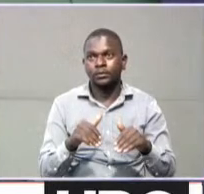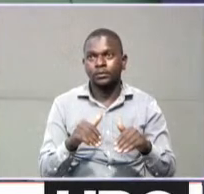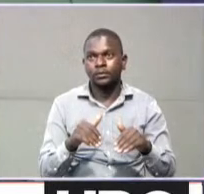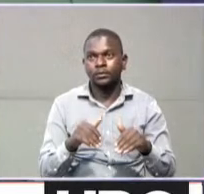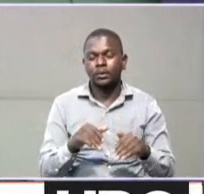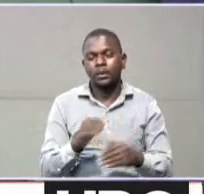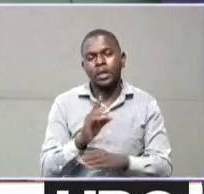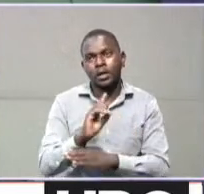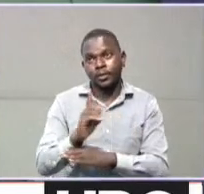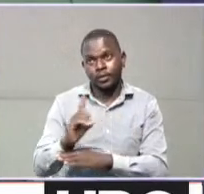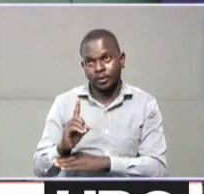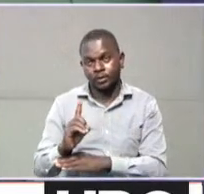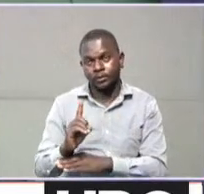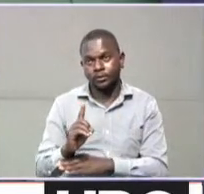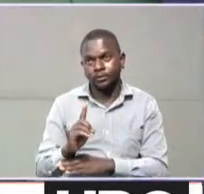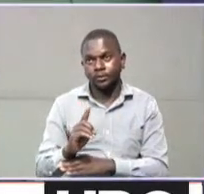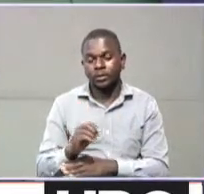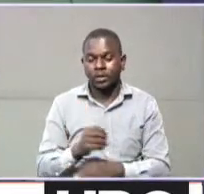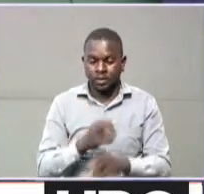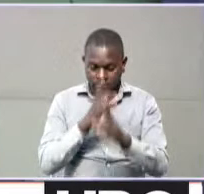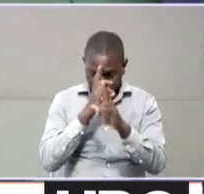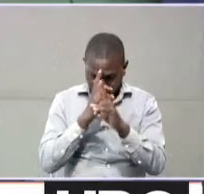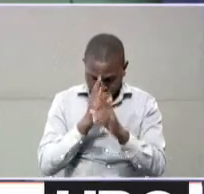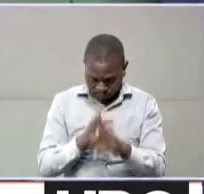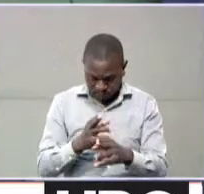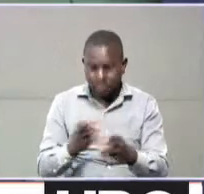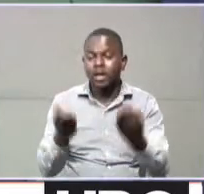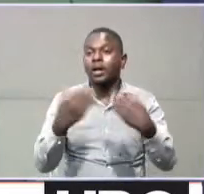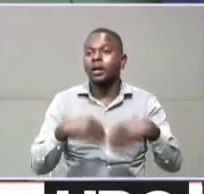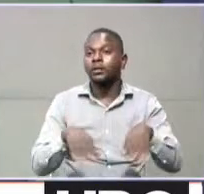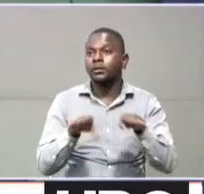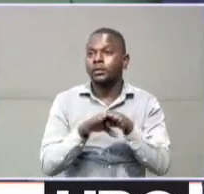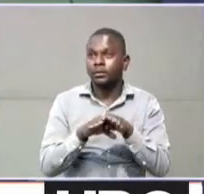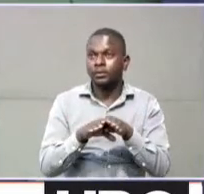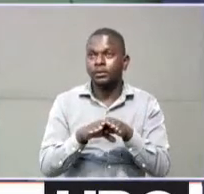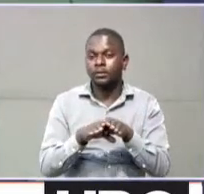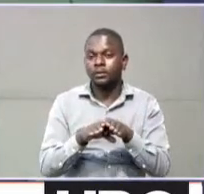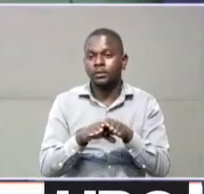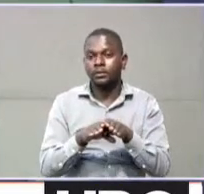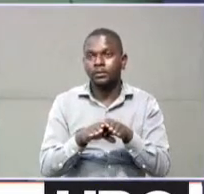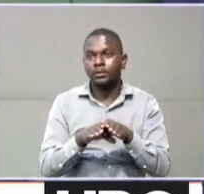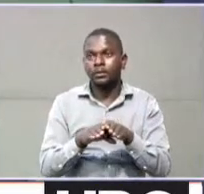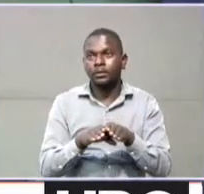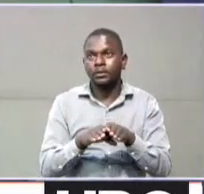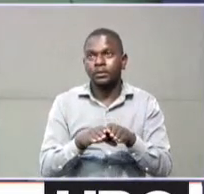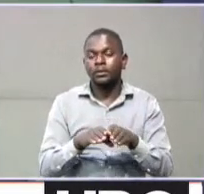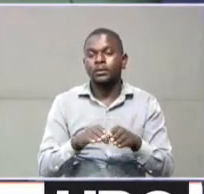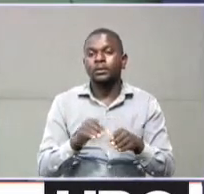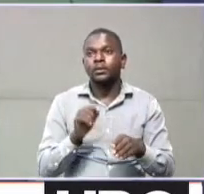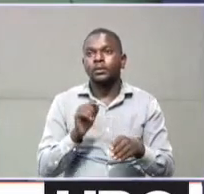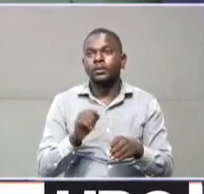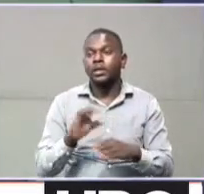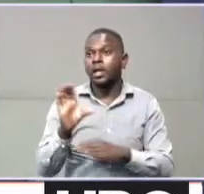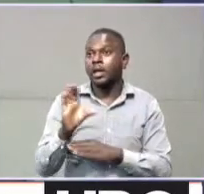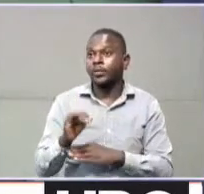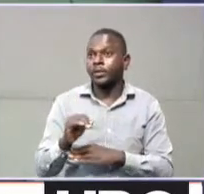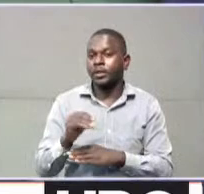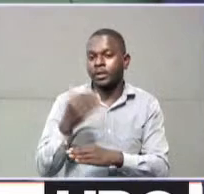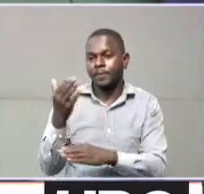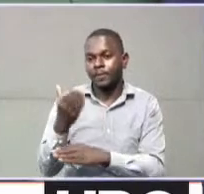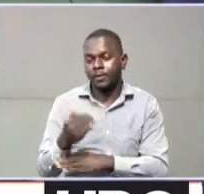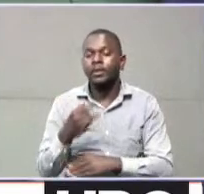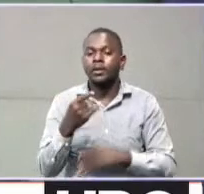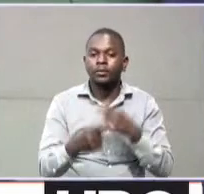yes a minute in respect to the agreement in in the face of a cabinet minister